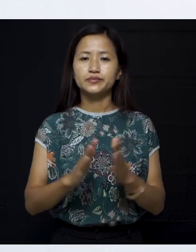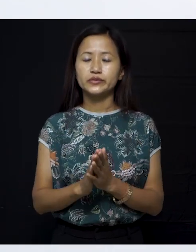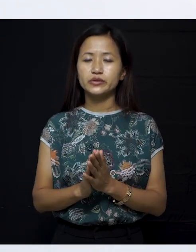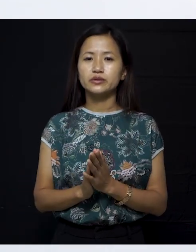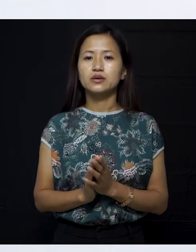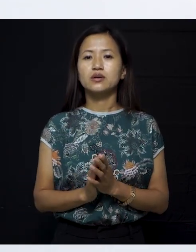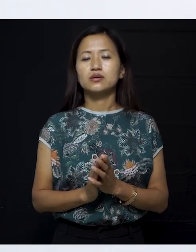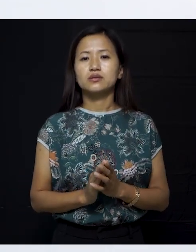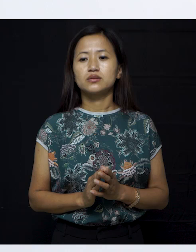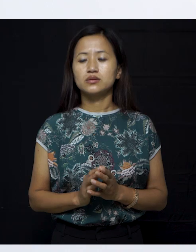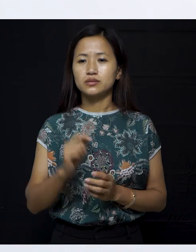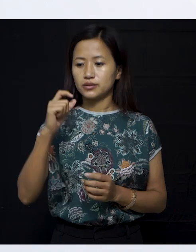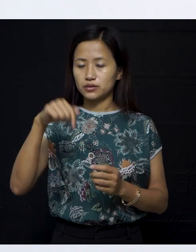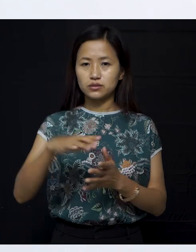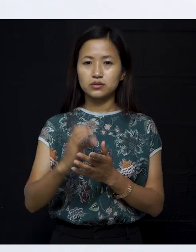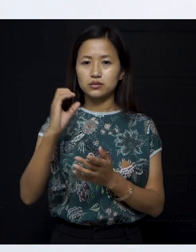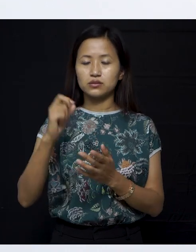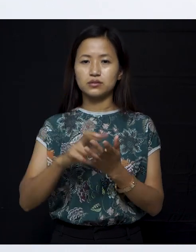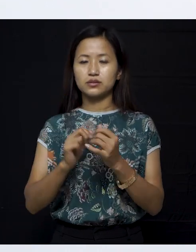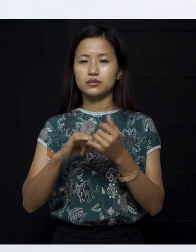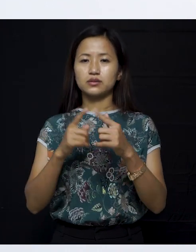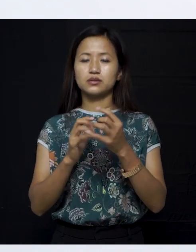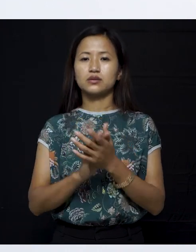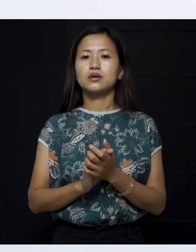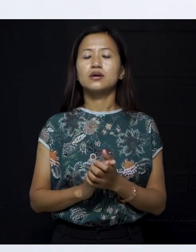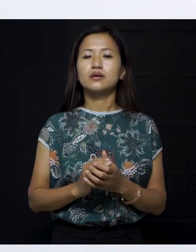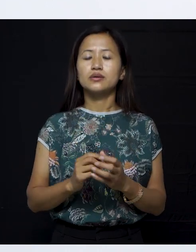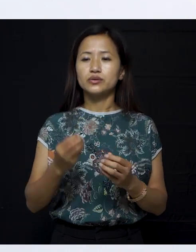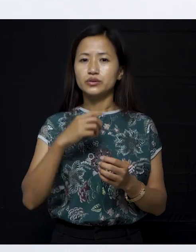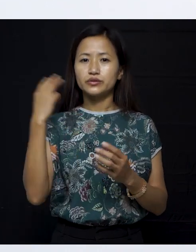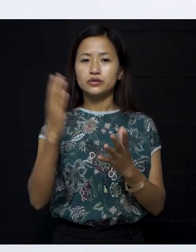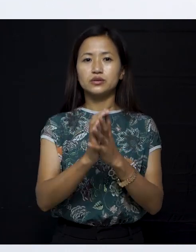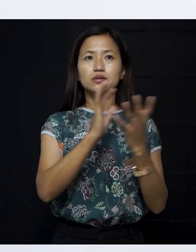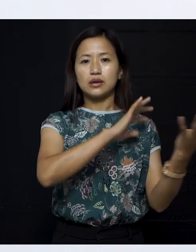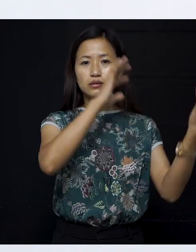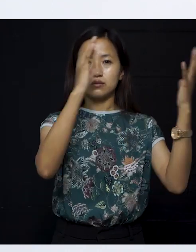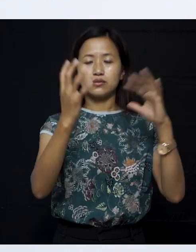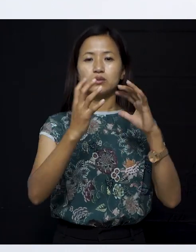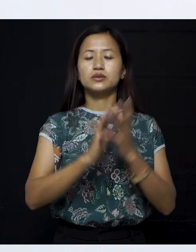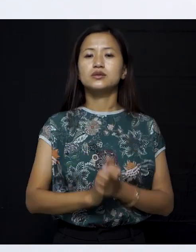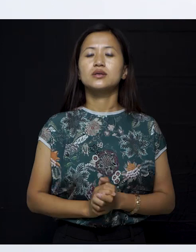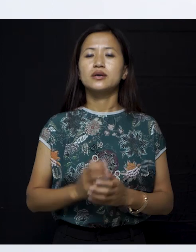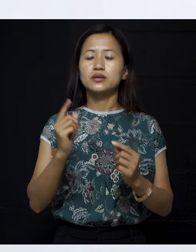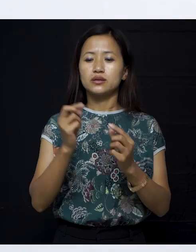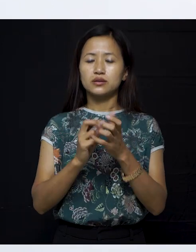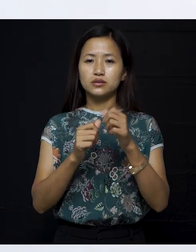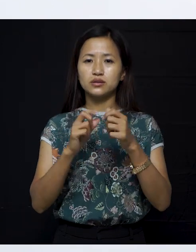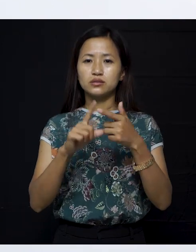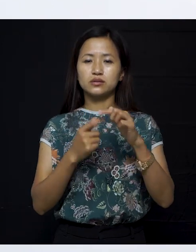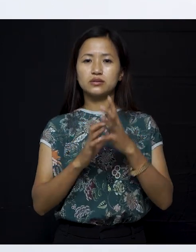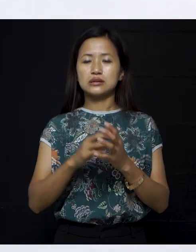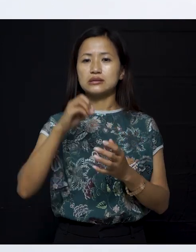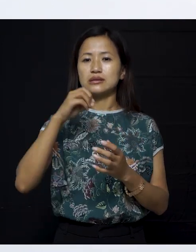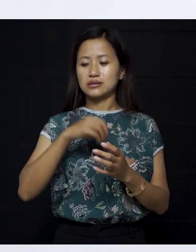achievements of this constitution was the universal adult franchise. So India has been following a pattern where